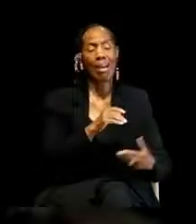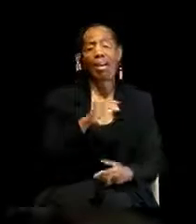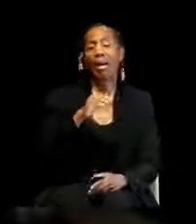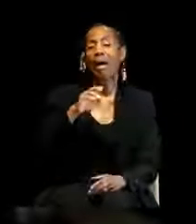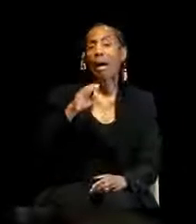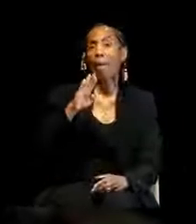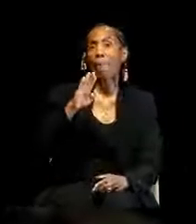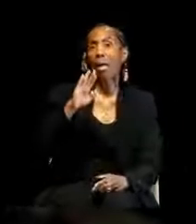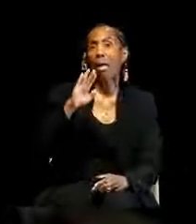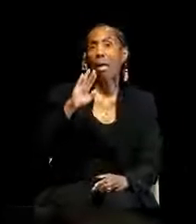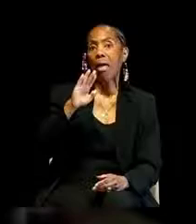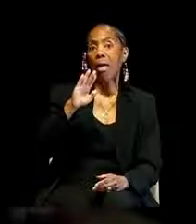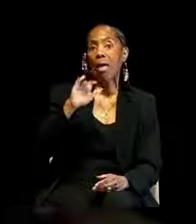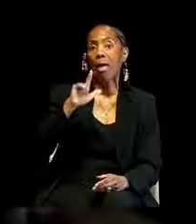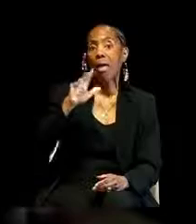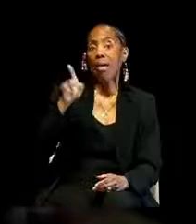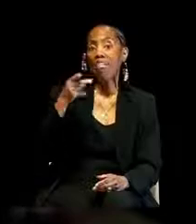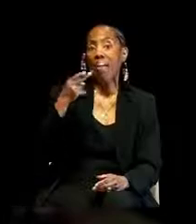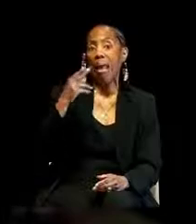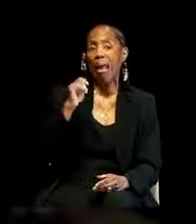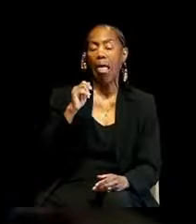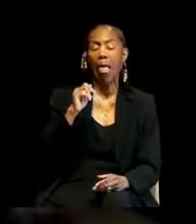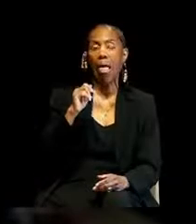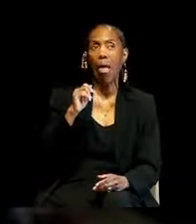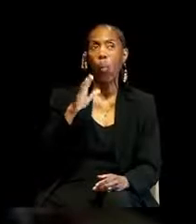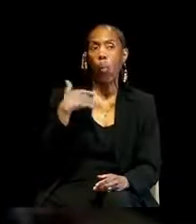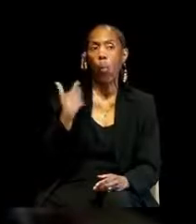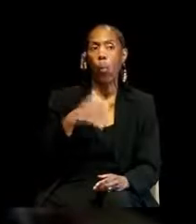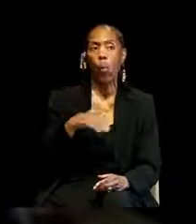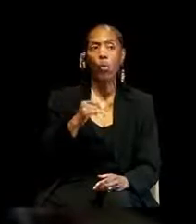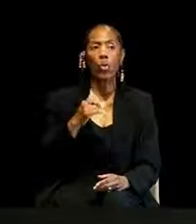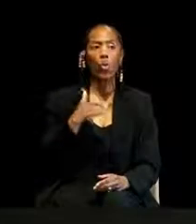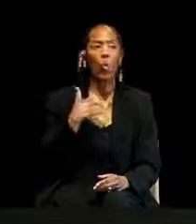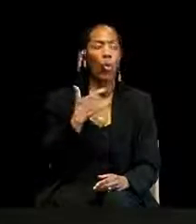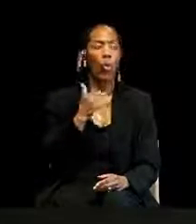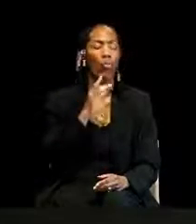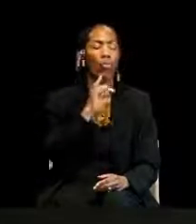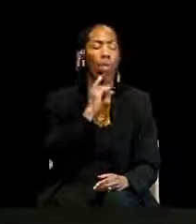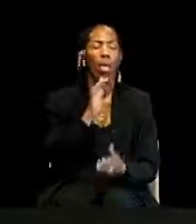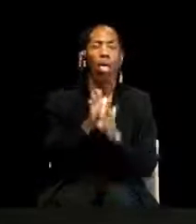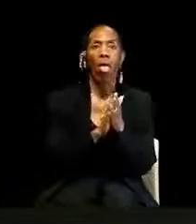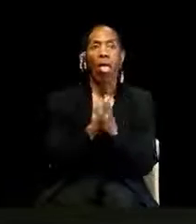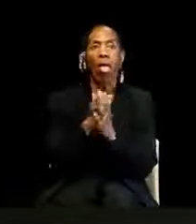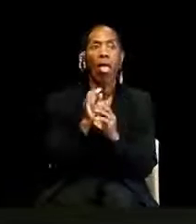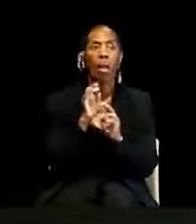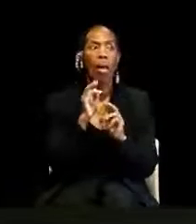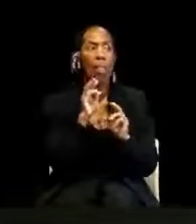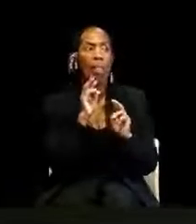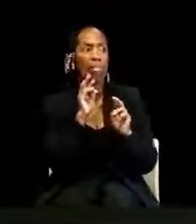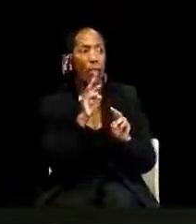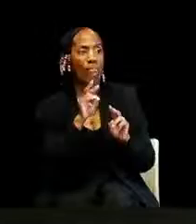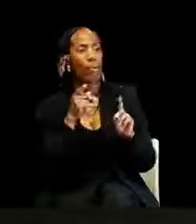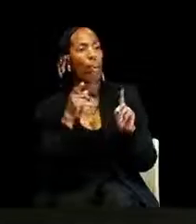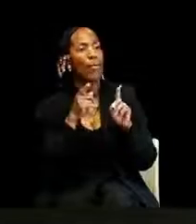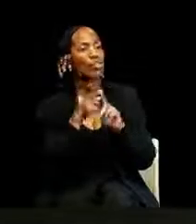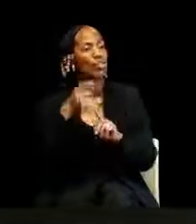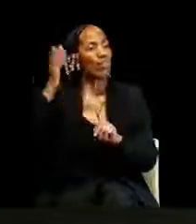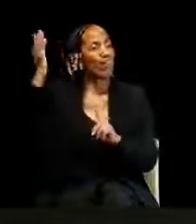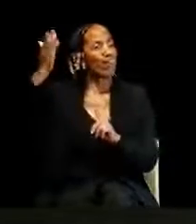guys are in for an amazing dialogue and engagement. So, mask. Oh, I